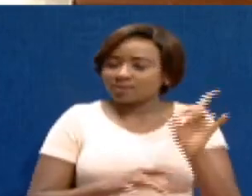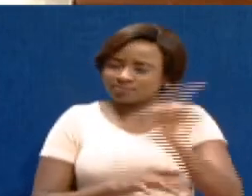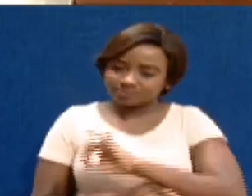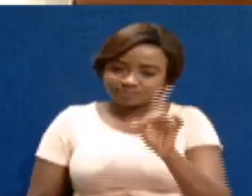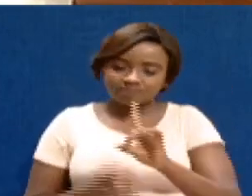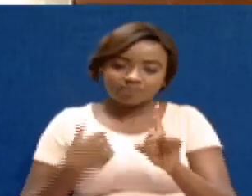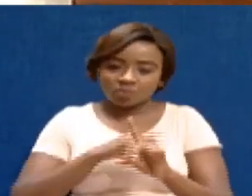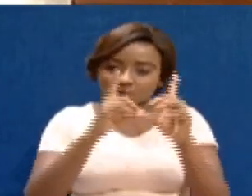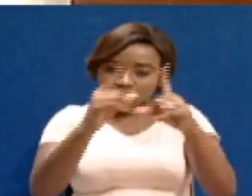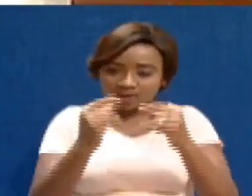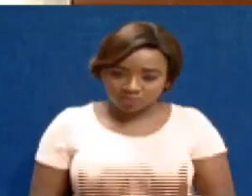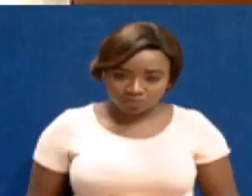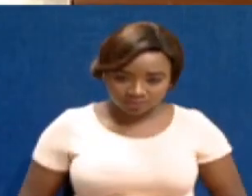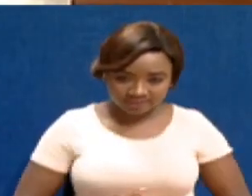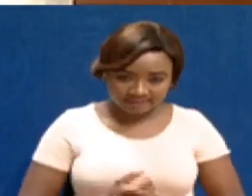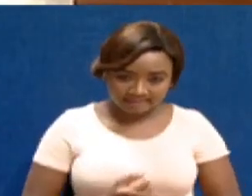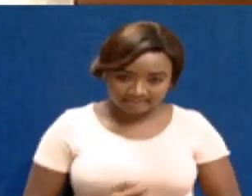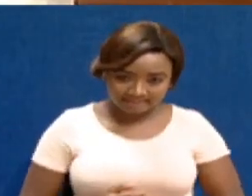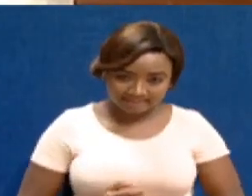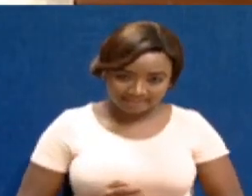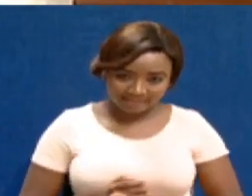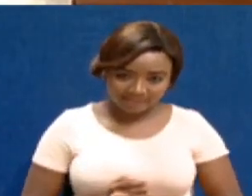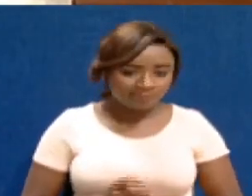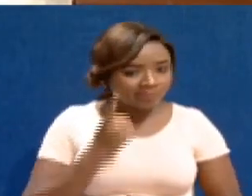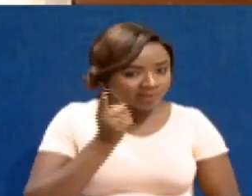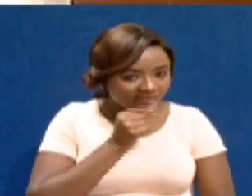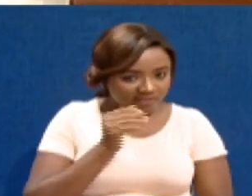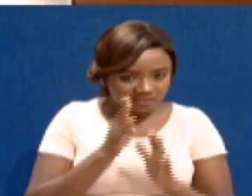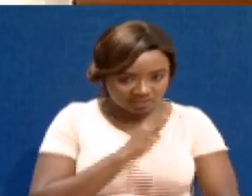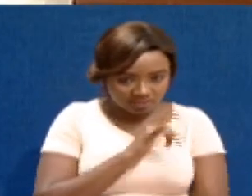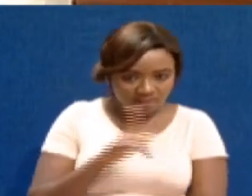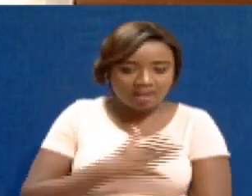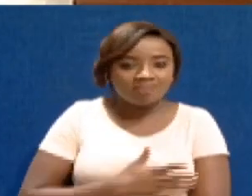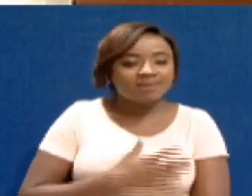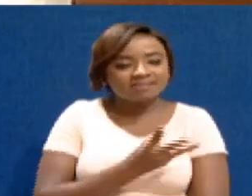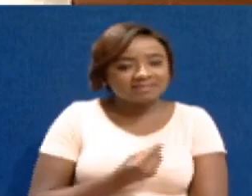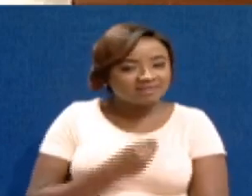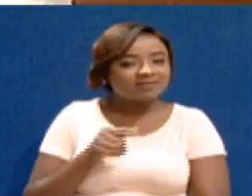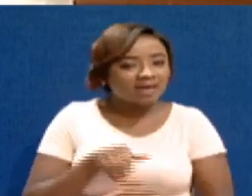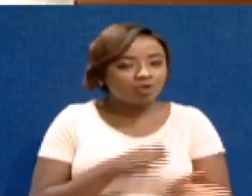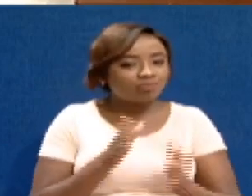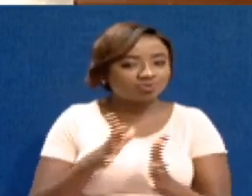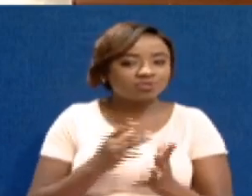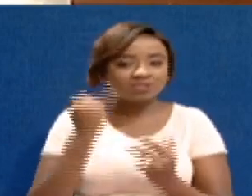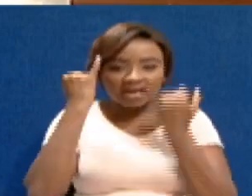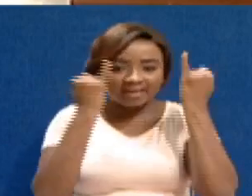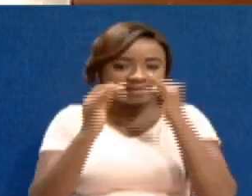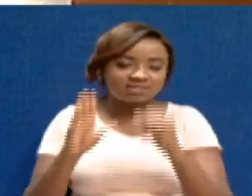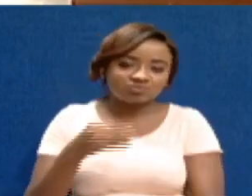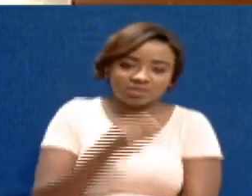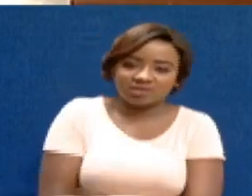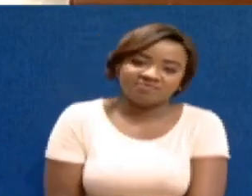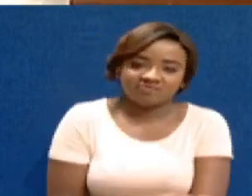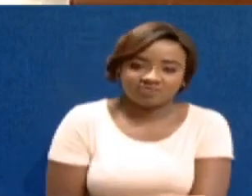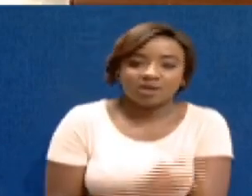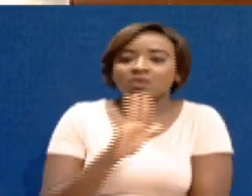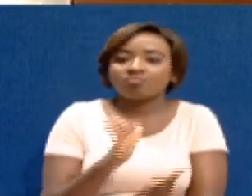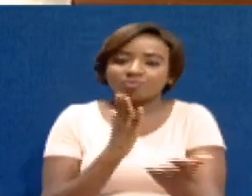give our input. And that is why you found that in Bomas, the deputy president gave his input having read it 3